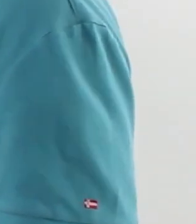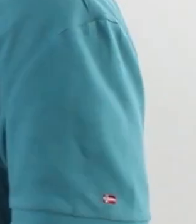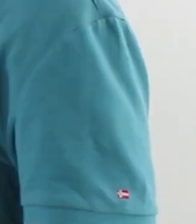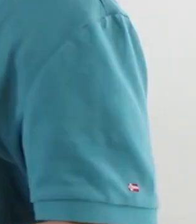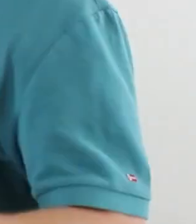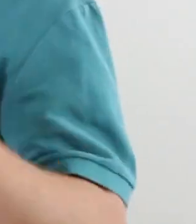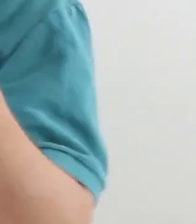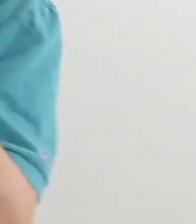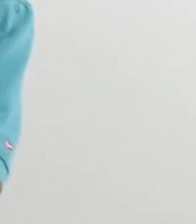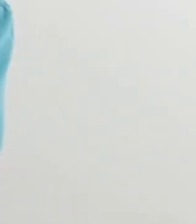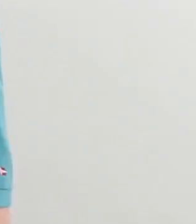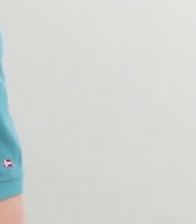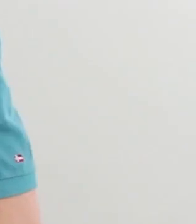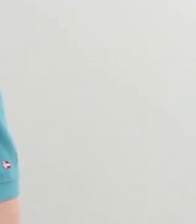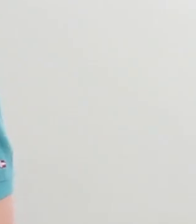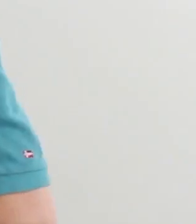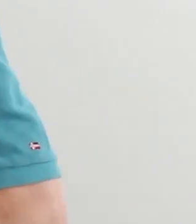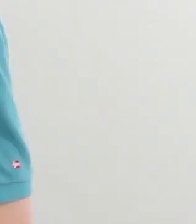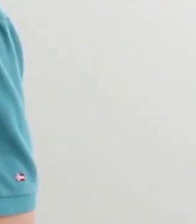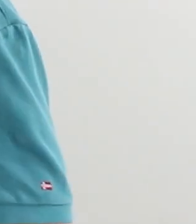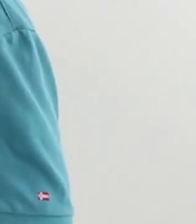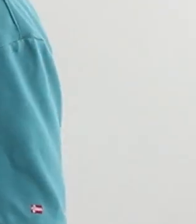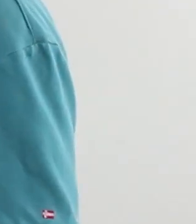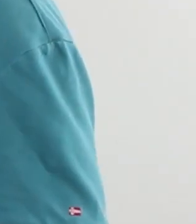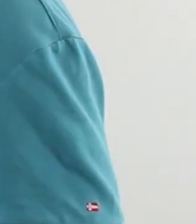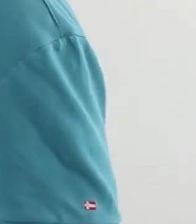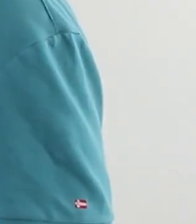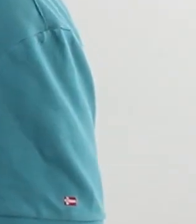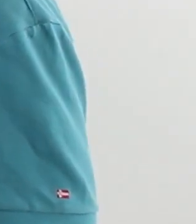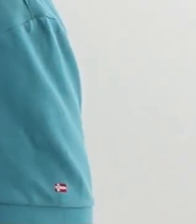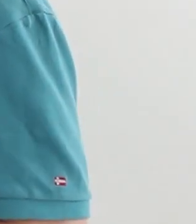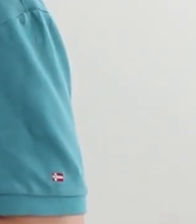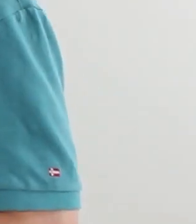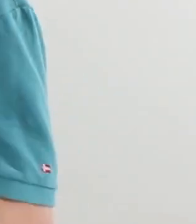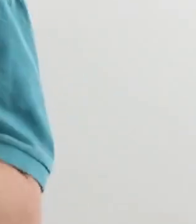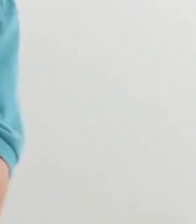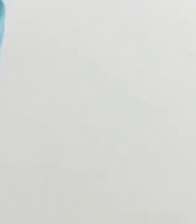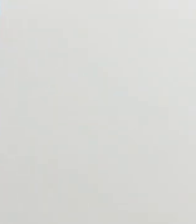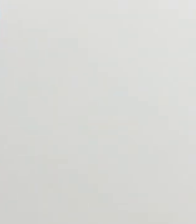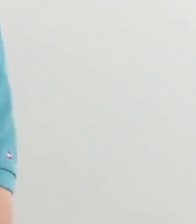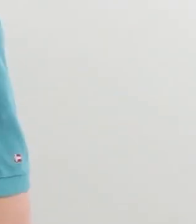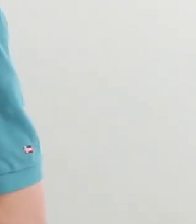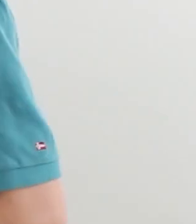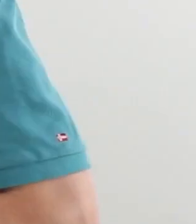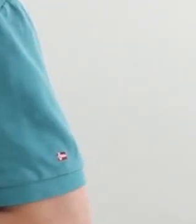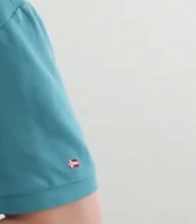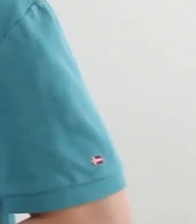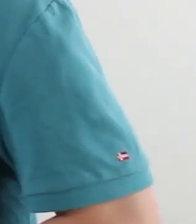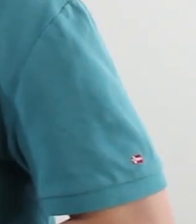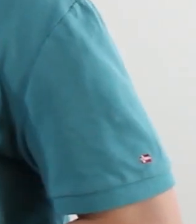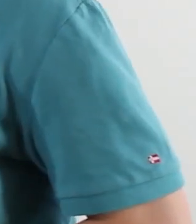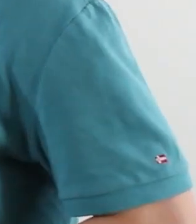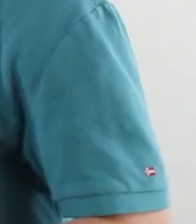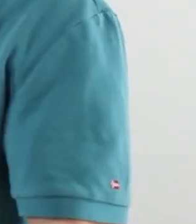think that. So if you have a good idea, you can start with this phrase to tell people your